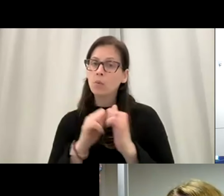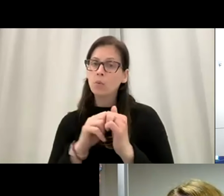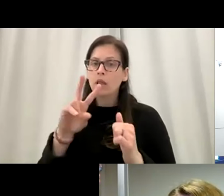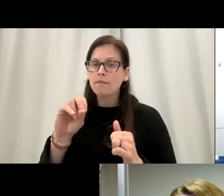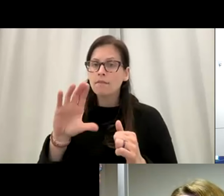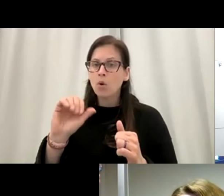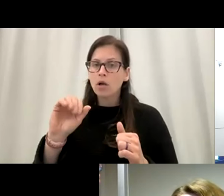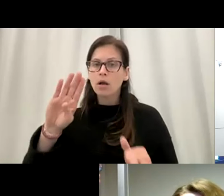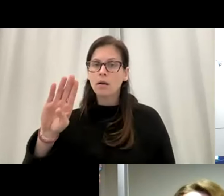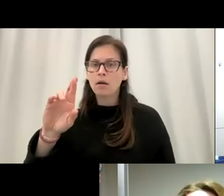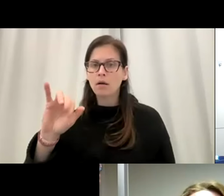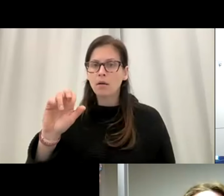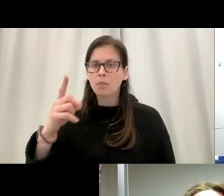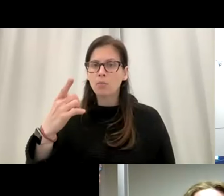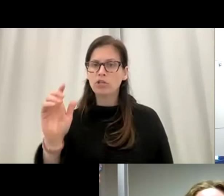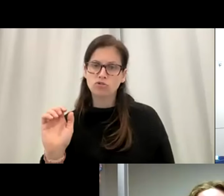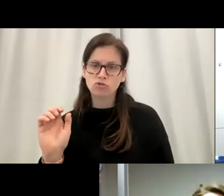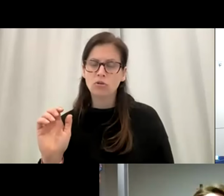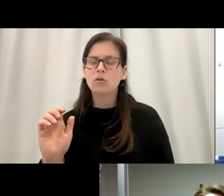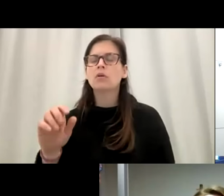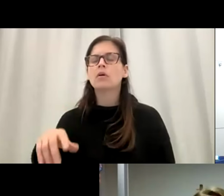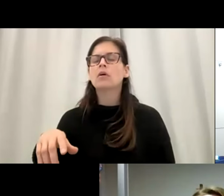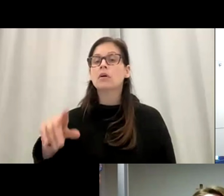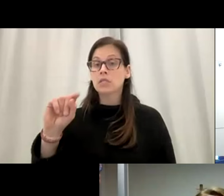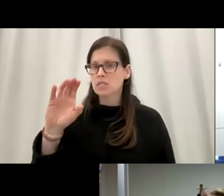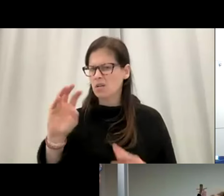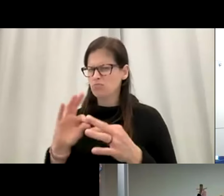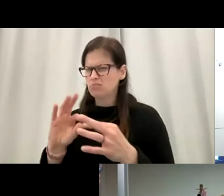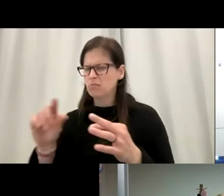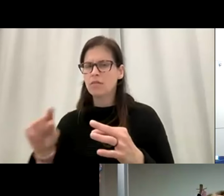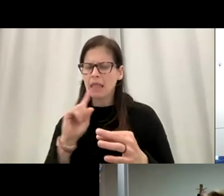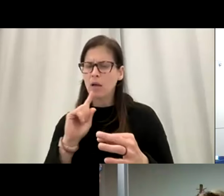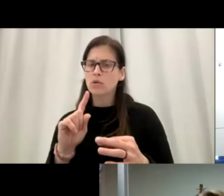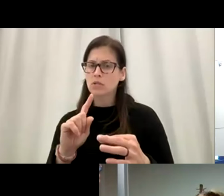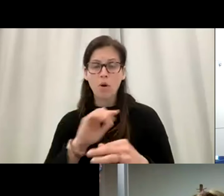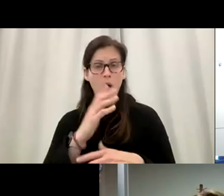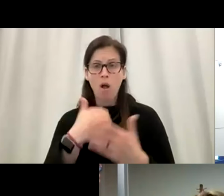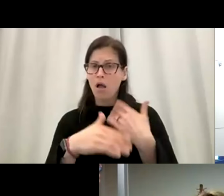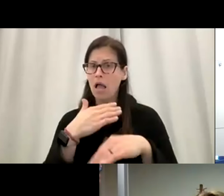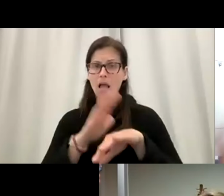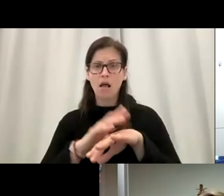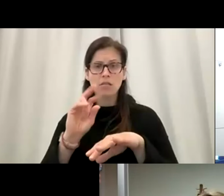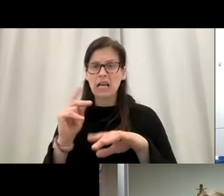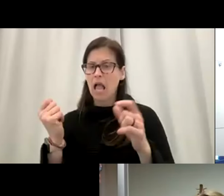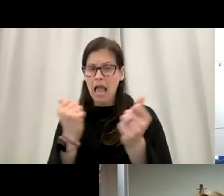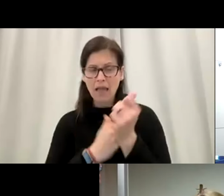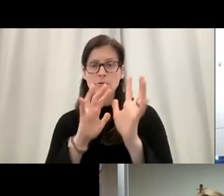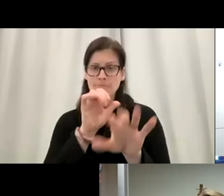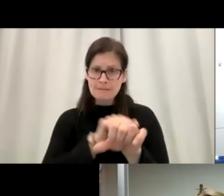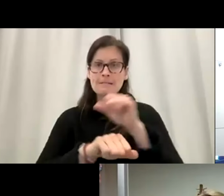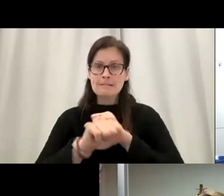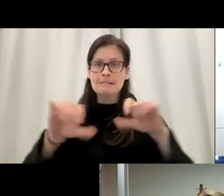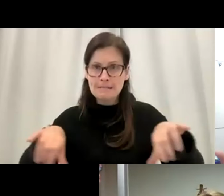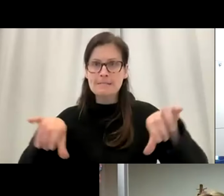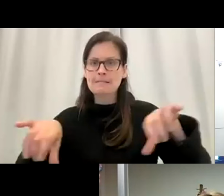bridge, as Tom, you know, was explaining, was a real all hands on deck approach. I'm sure everybody on this